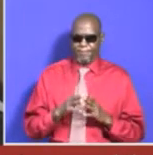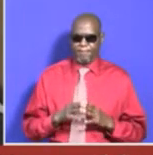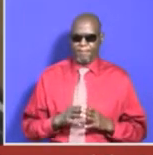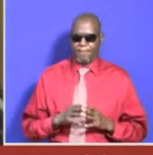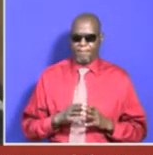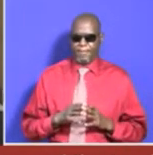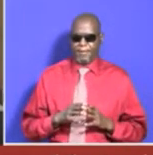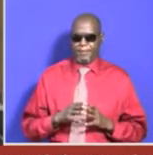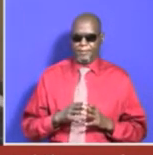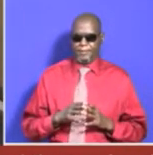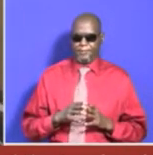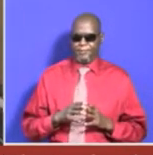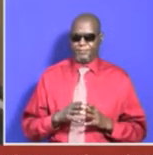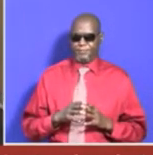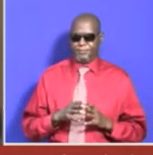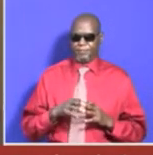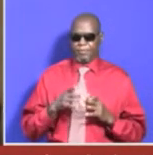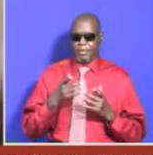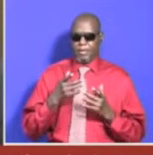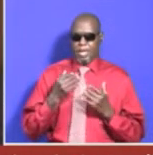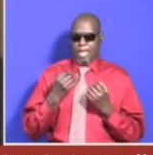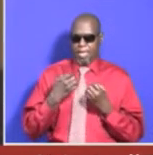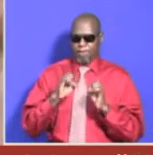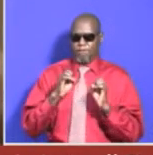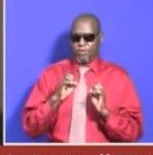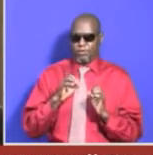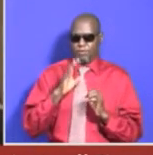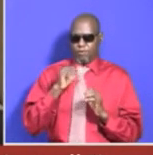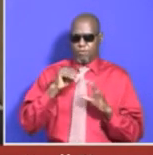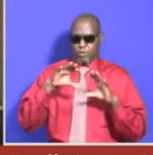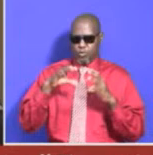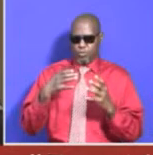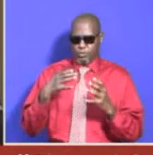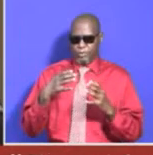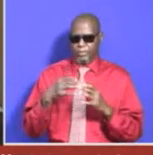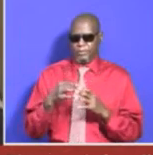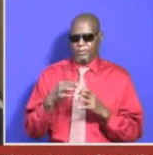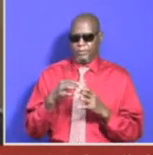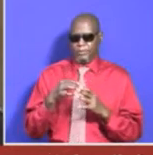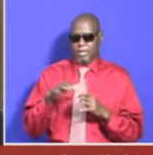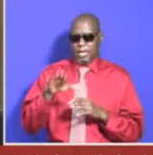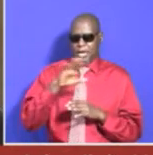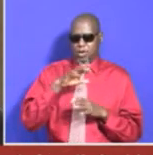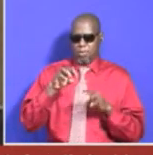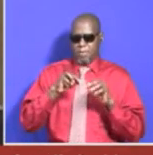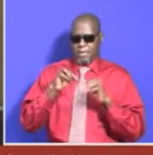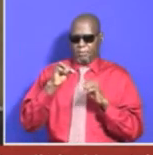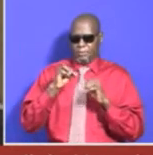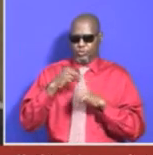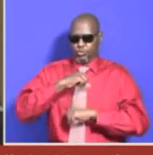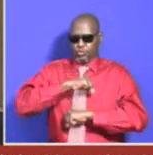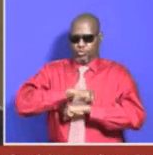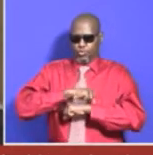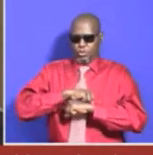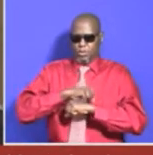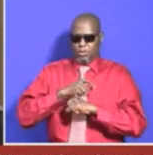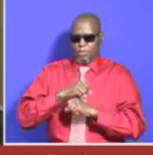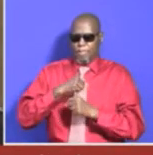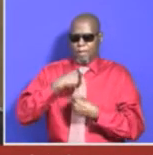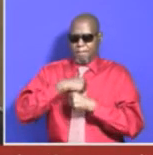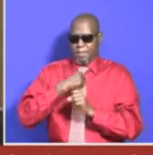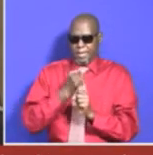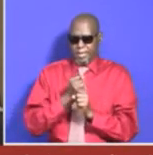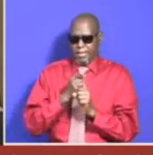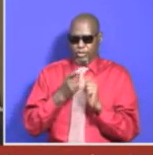with some effort from the community around the management ya shule, tumefanya kuchange your